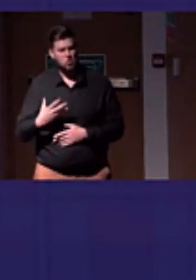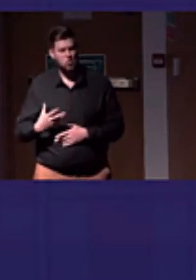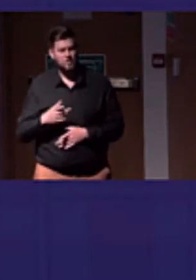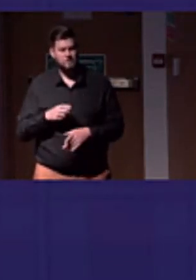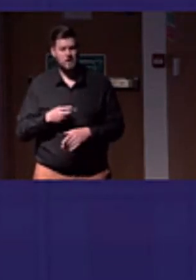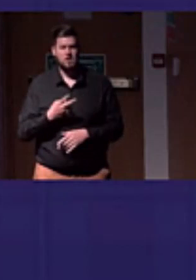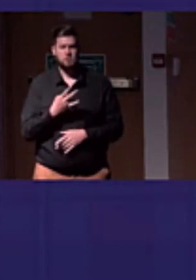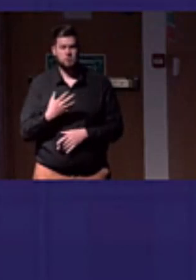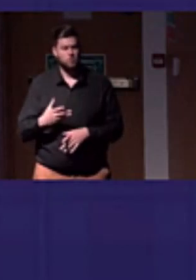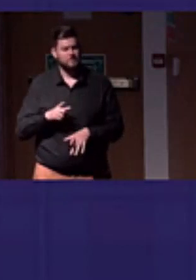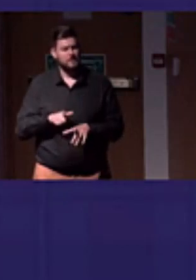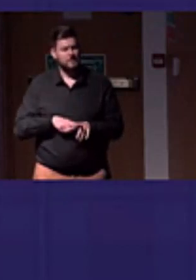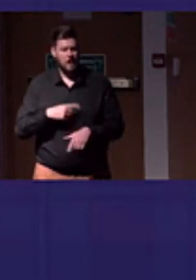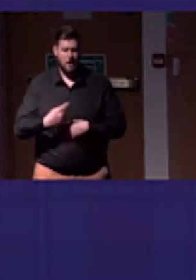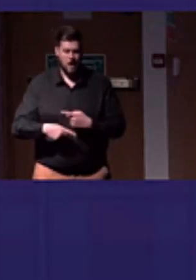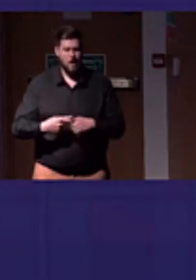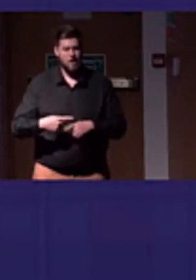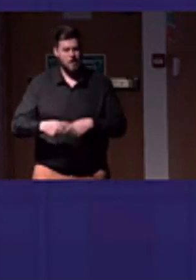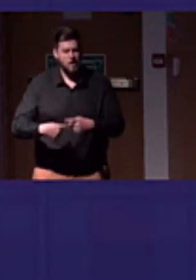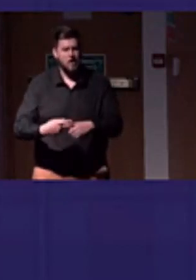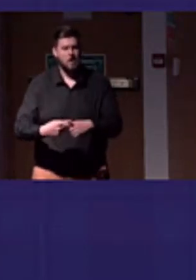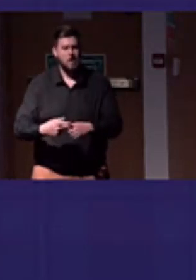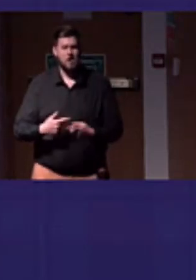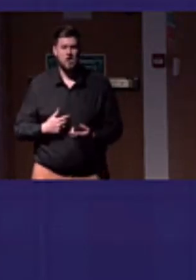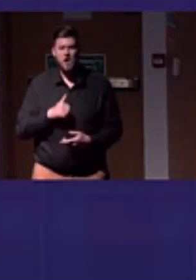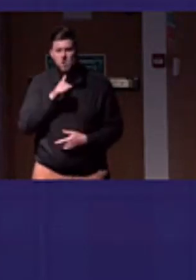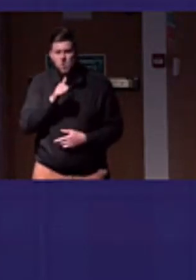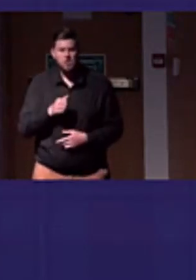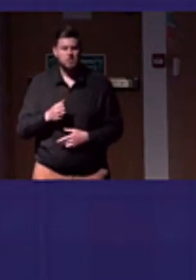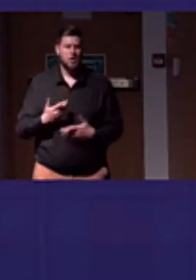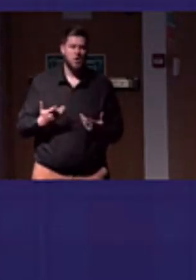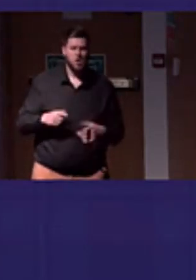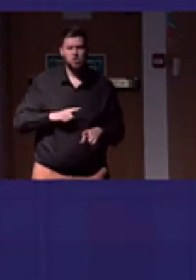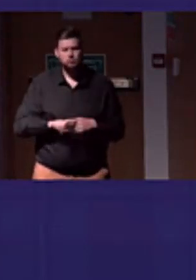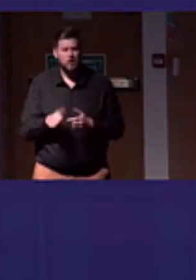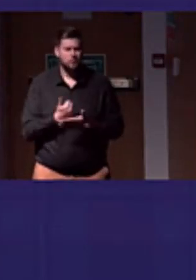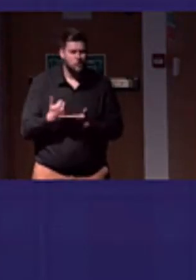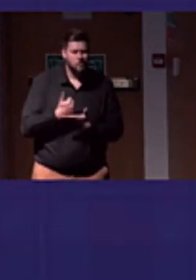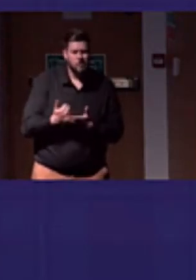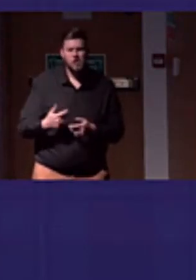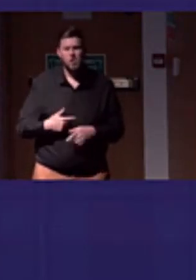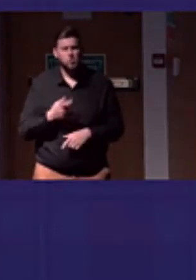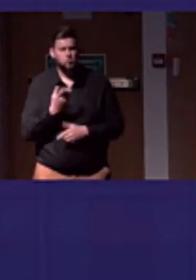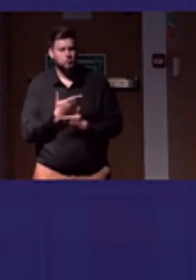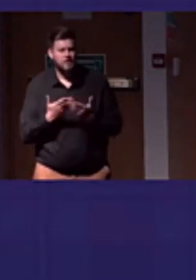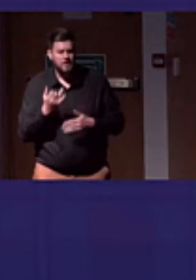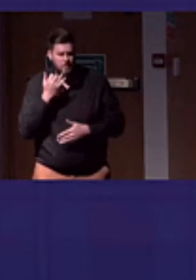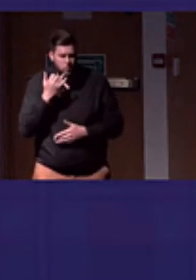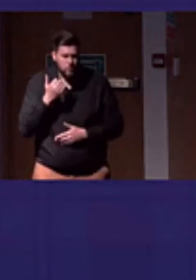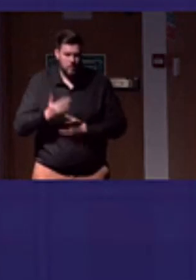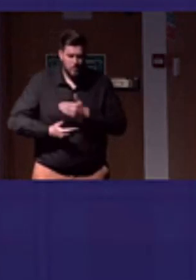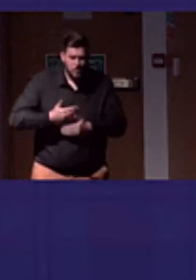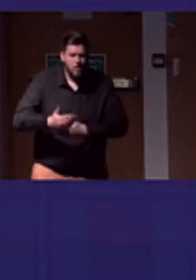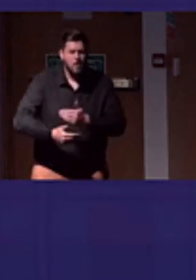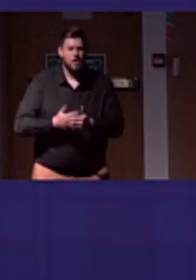twice a year. Not 40% of the time, not 2 days a week, not 40 hours a week,